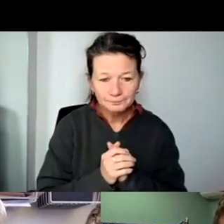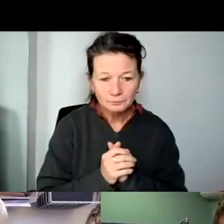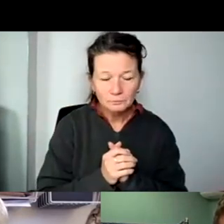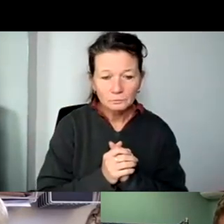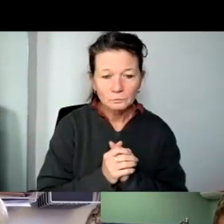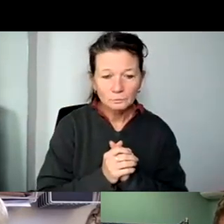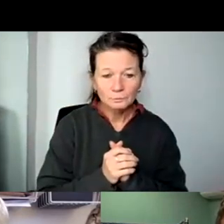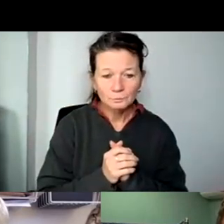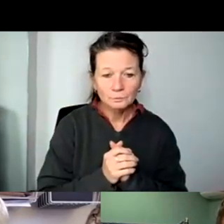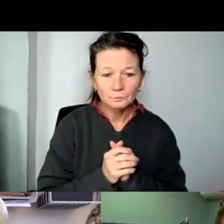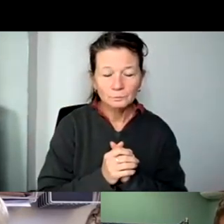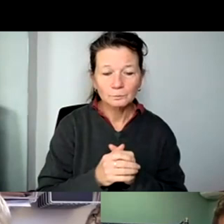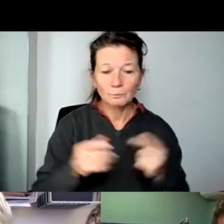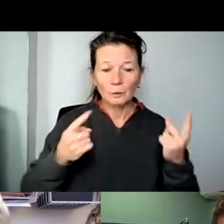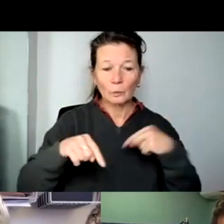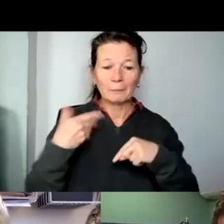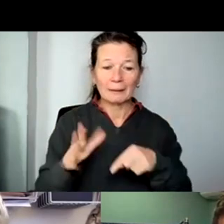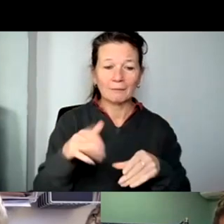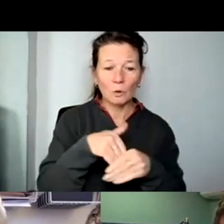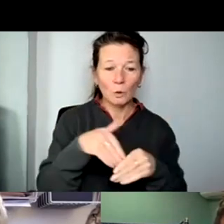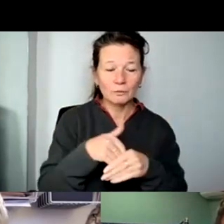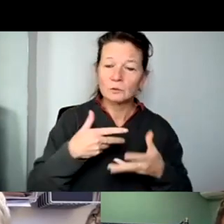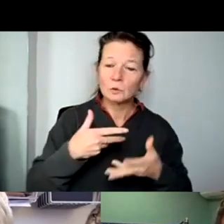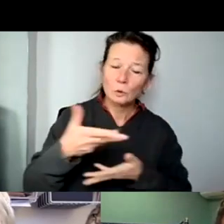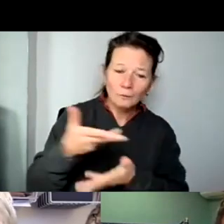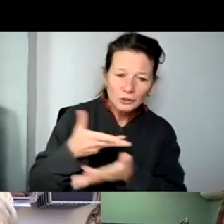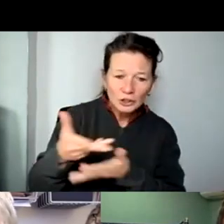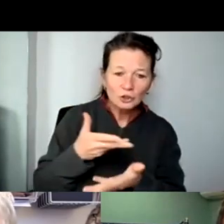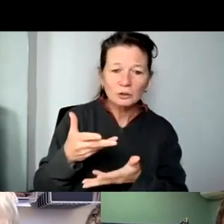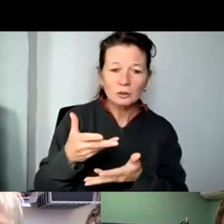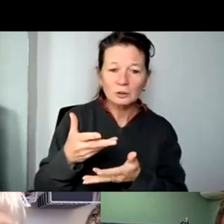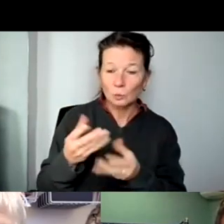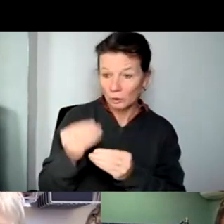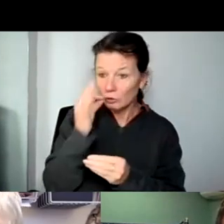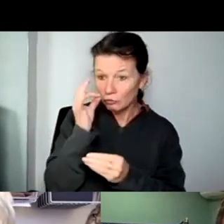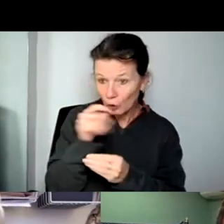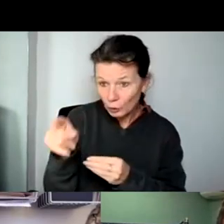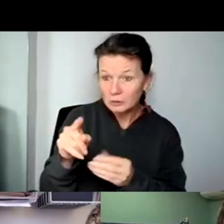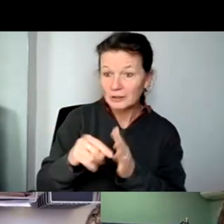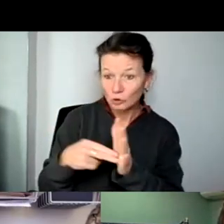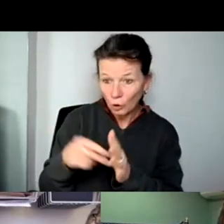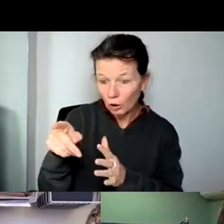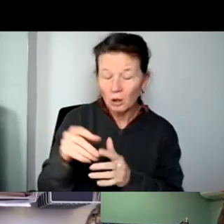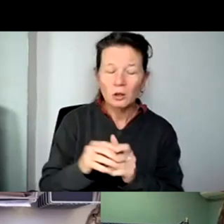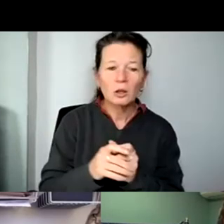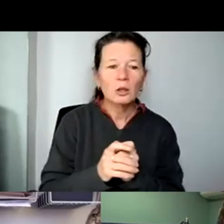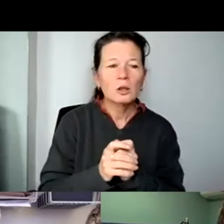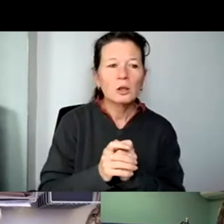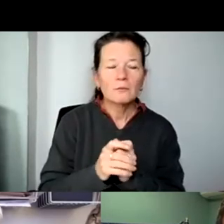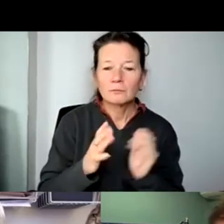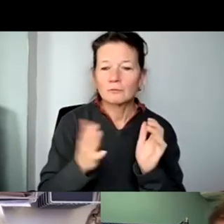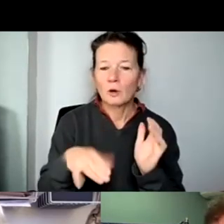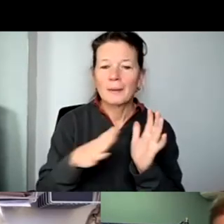so we've been involved in conversations with Rose and John at the Musicians Union, and